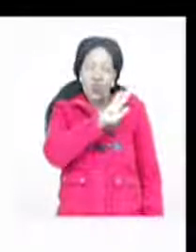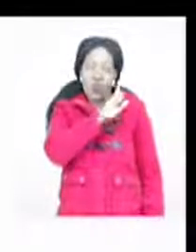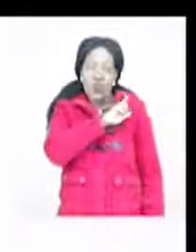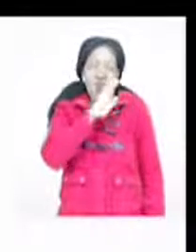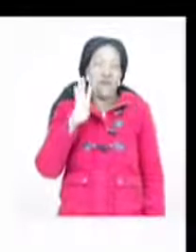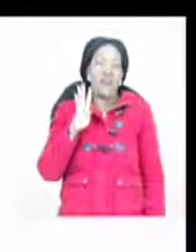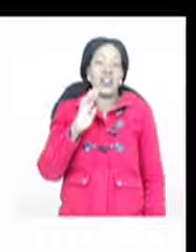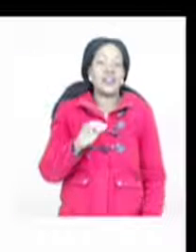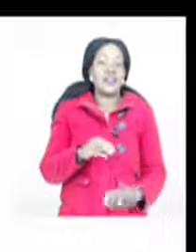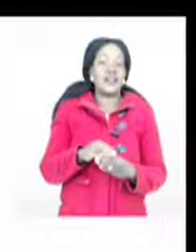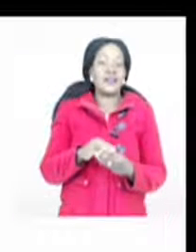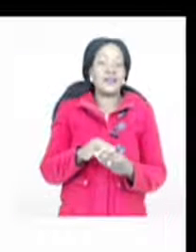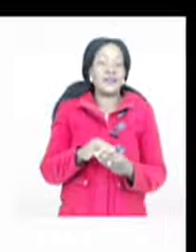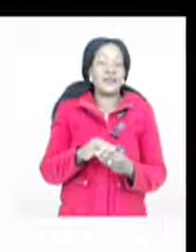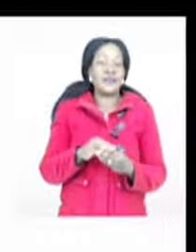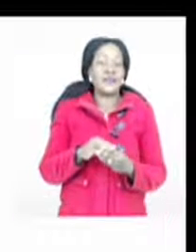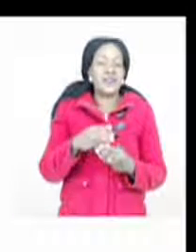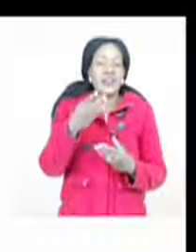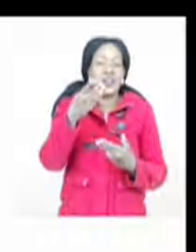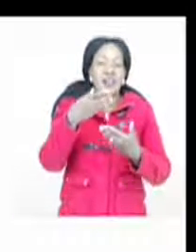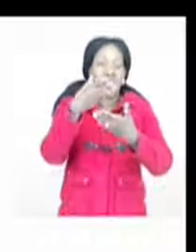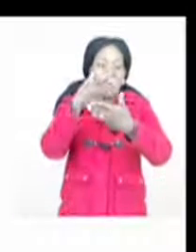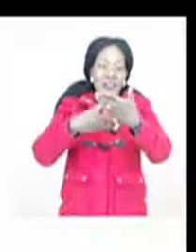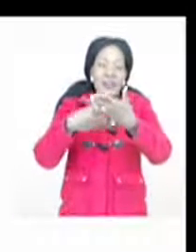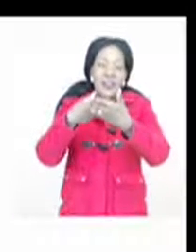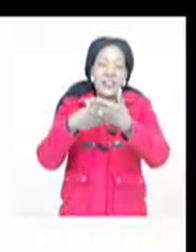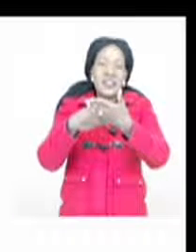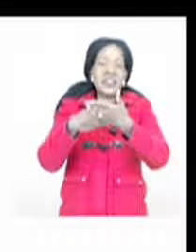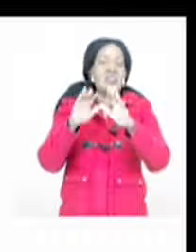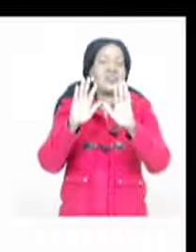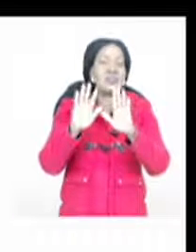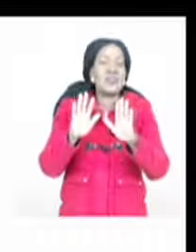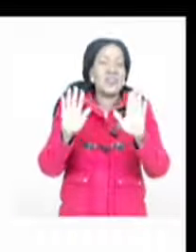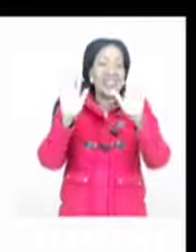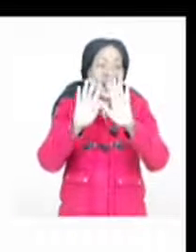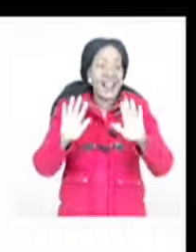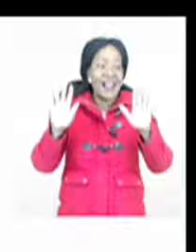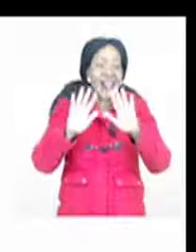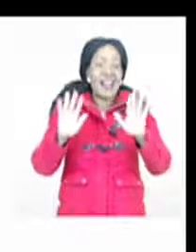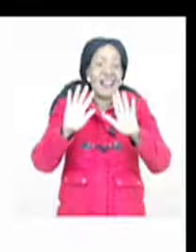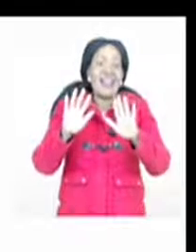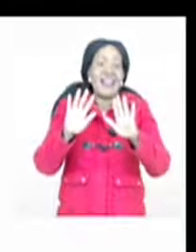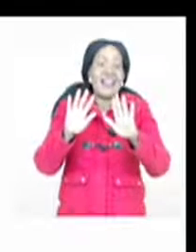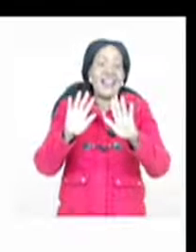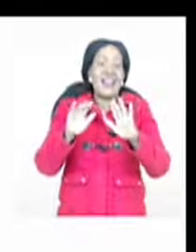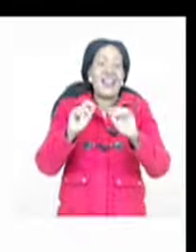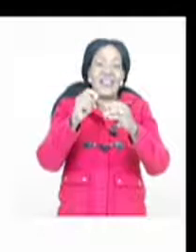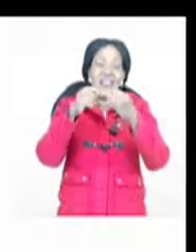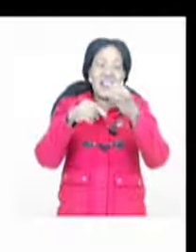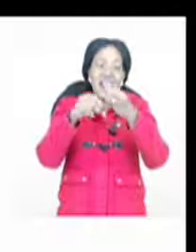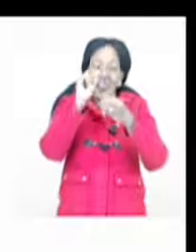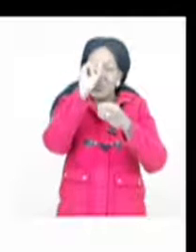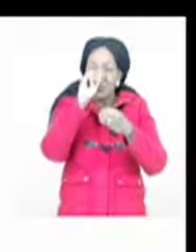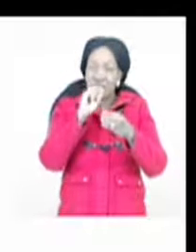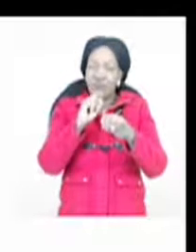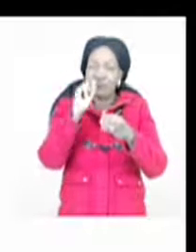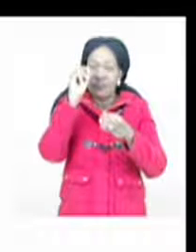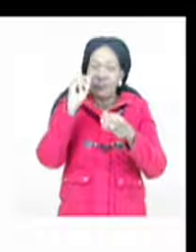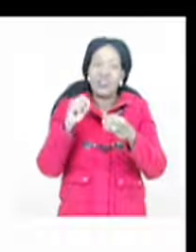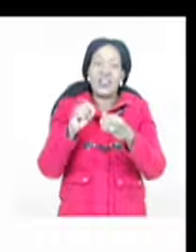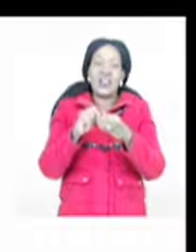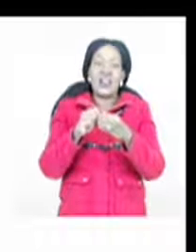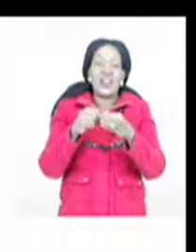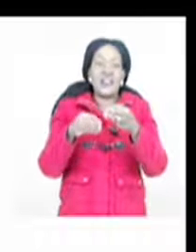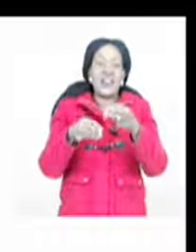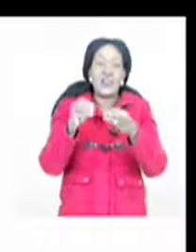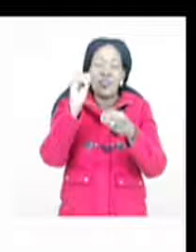page, you'll quickly see that there's some coloring that you can do. You have to trace the numbers and you have to fill